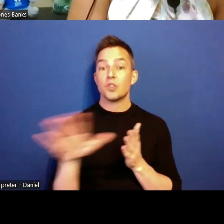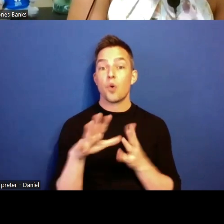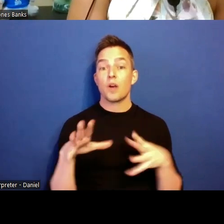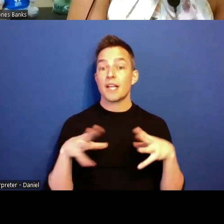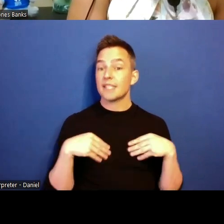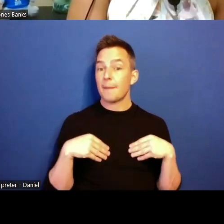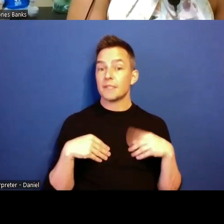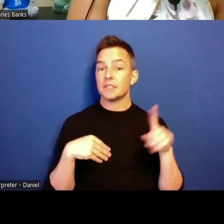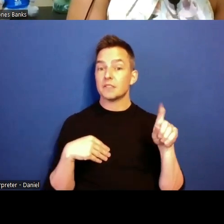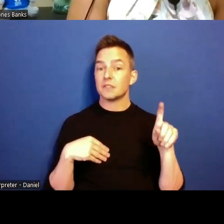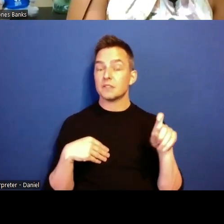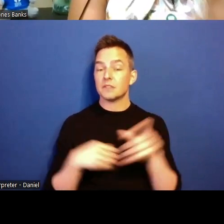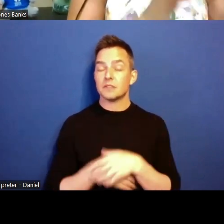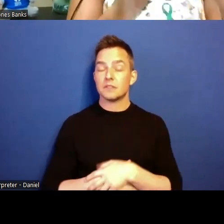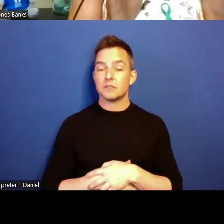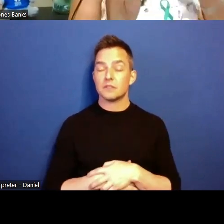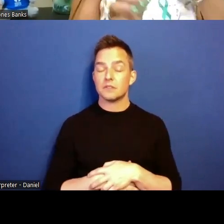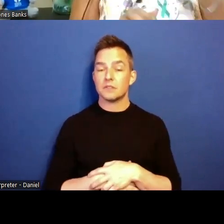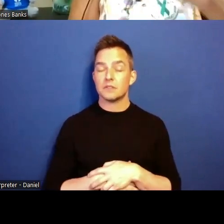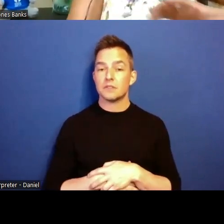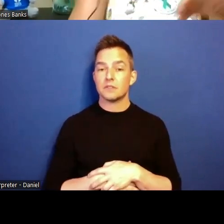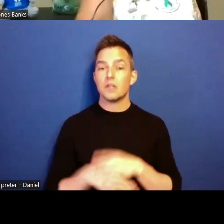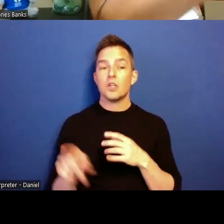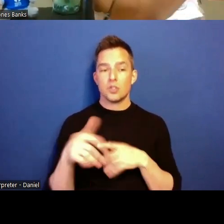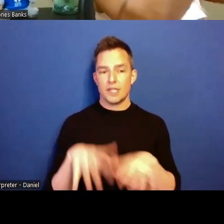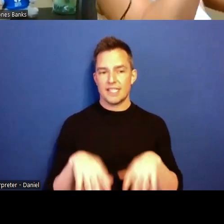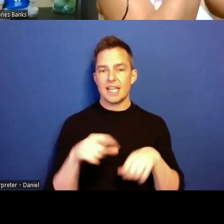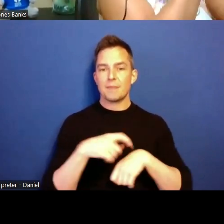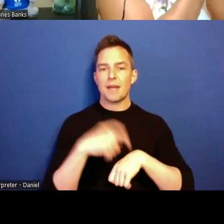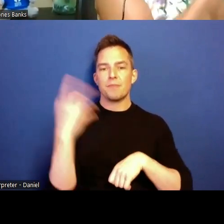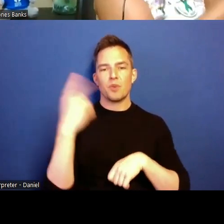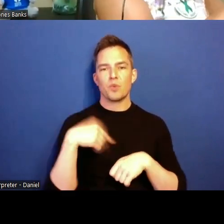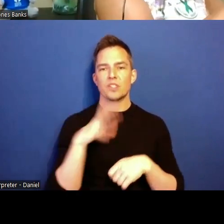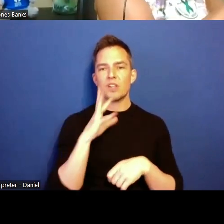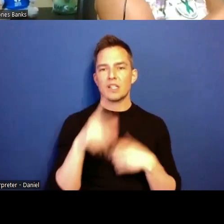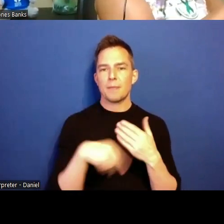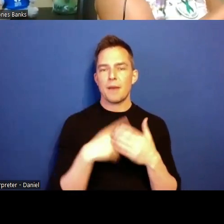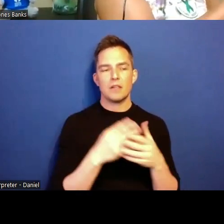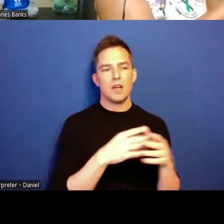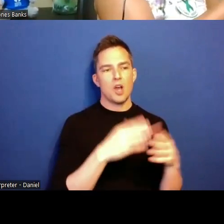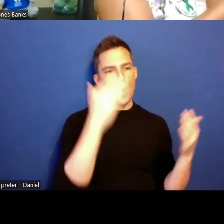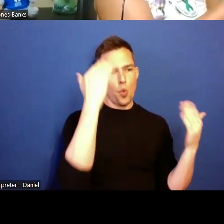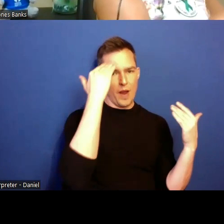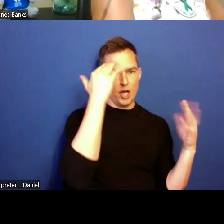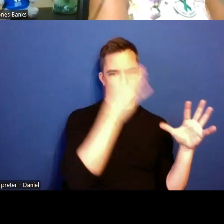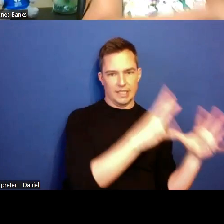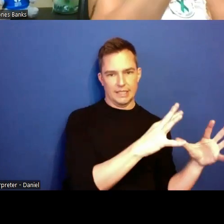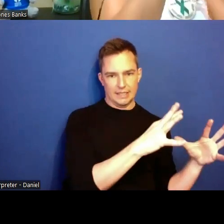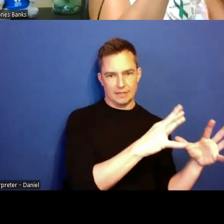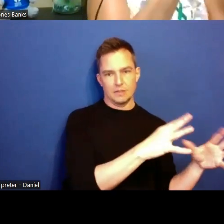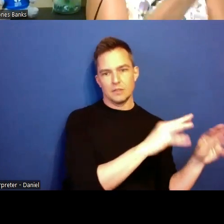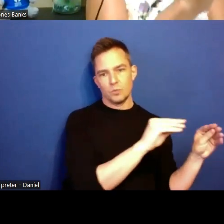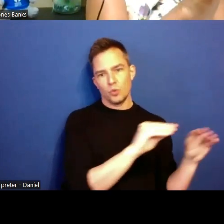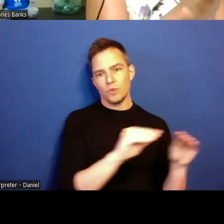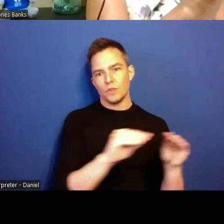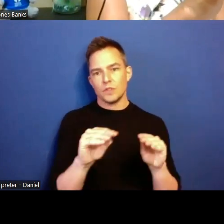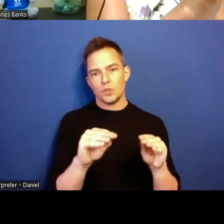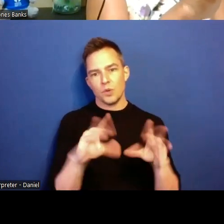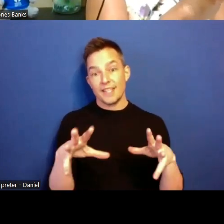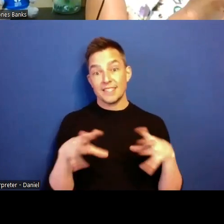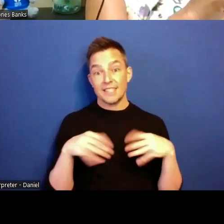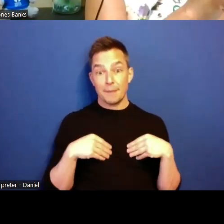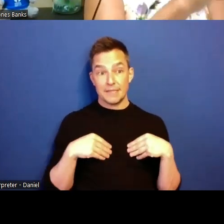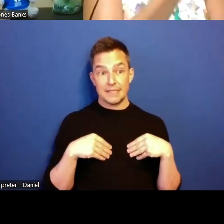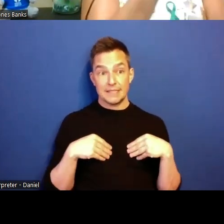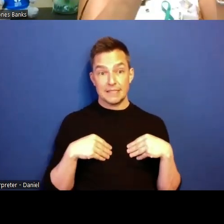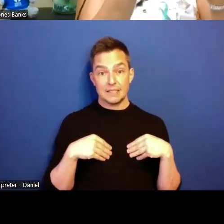acceptance? You take the time, because we're talking about moving from awareness to